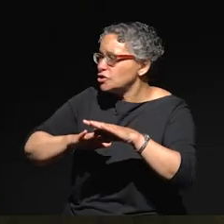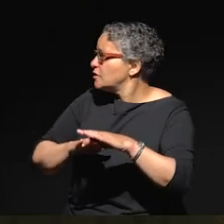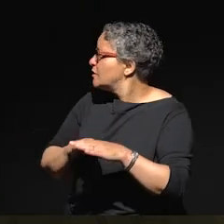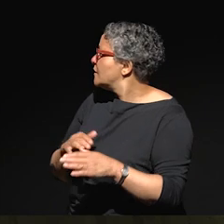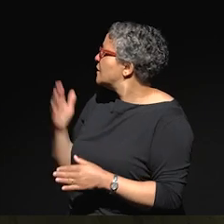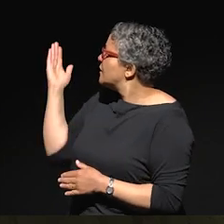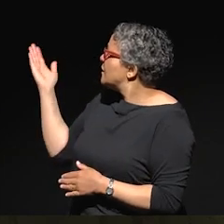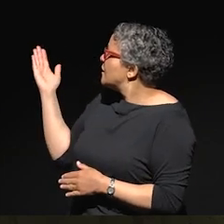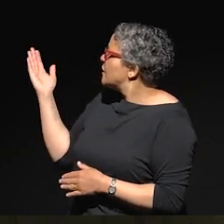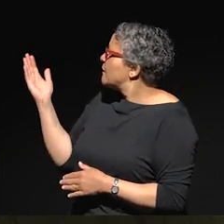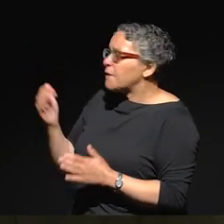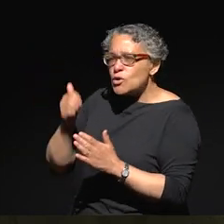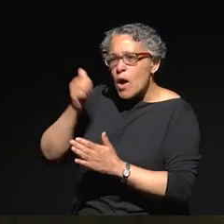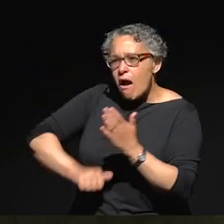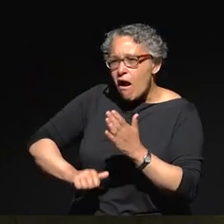this is quite hard.